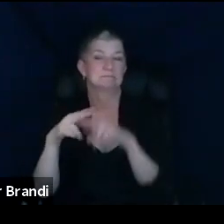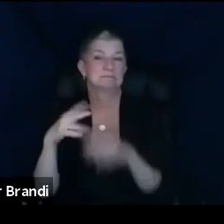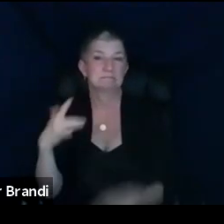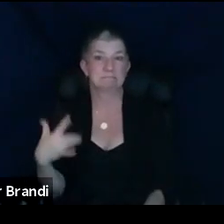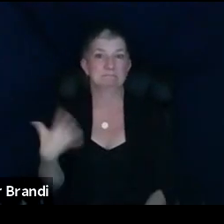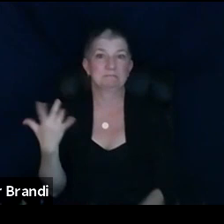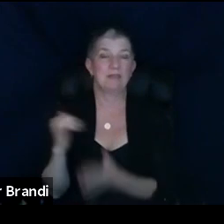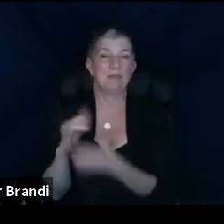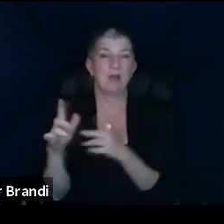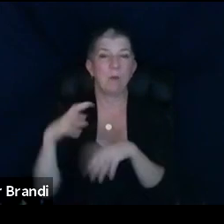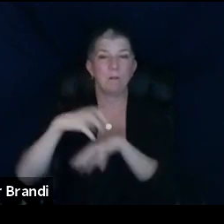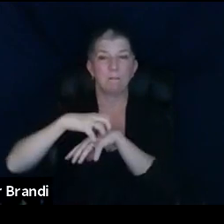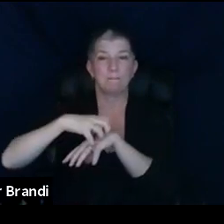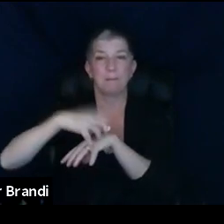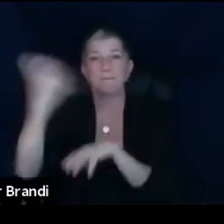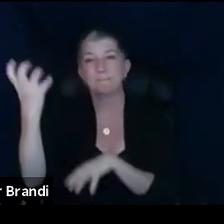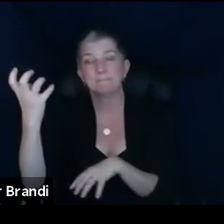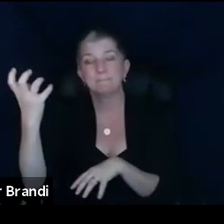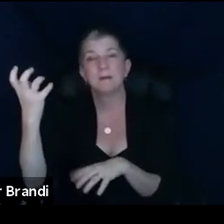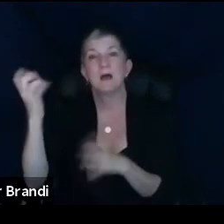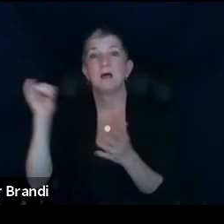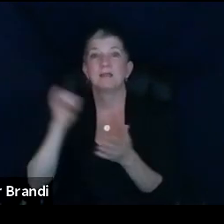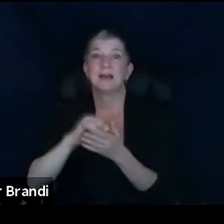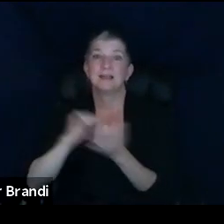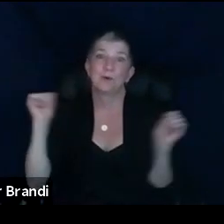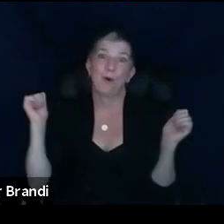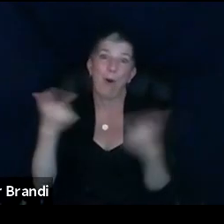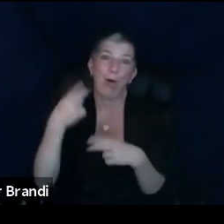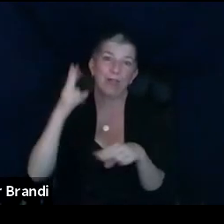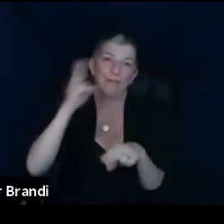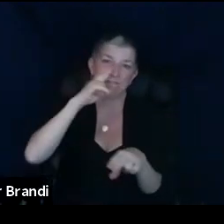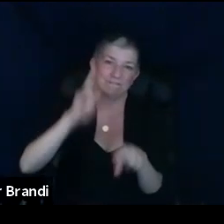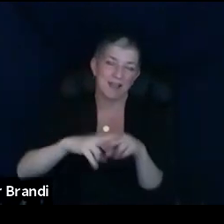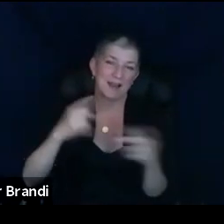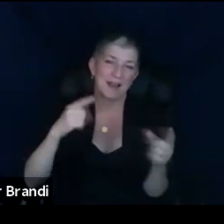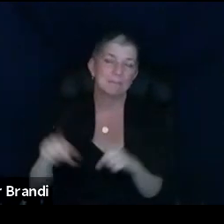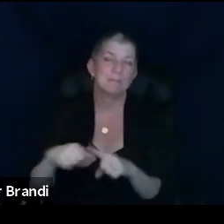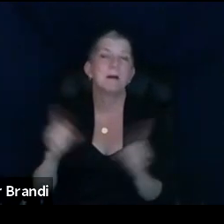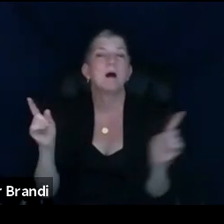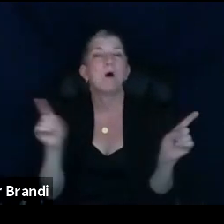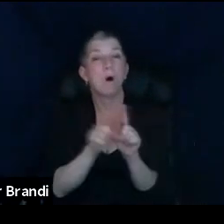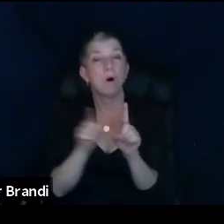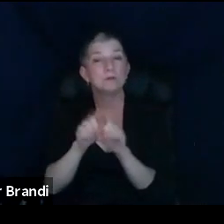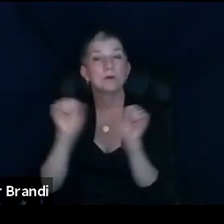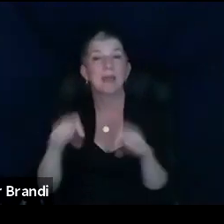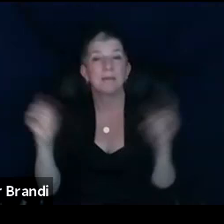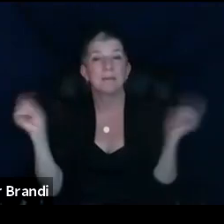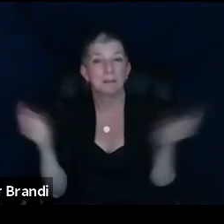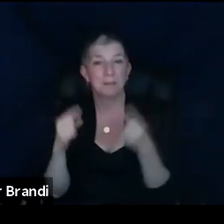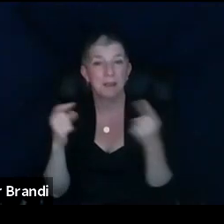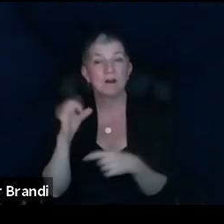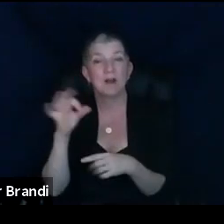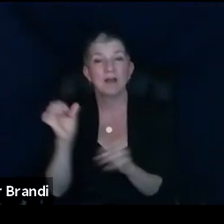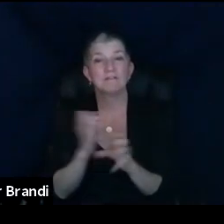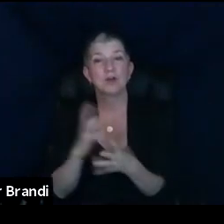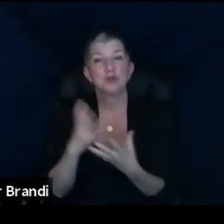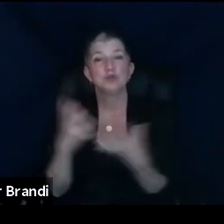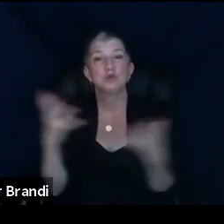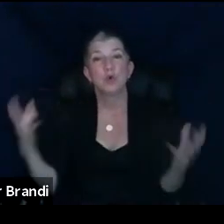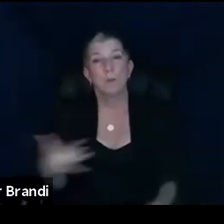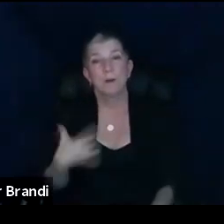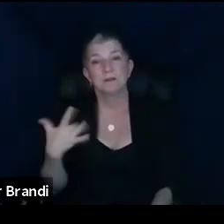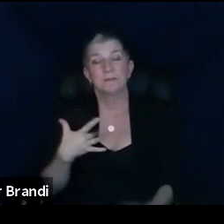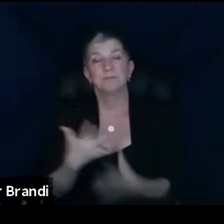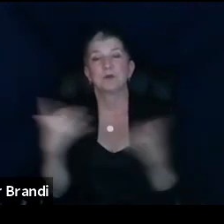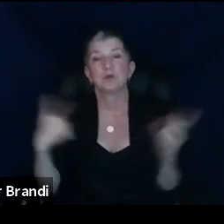area once the cup comes off, which is all of the fun. And it can also be painful if you're creating too much sensation, too much